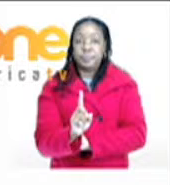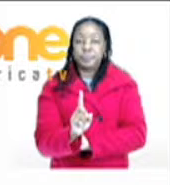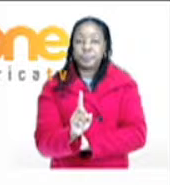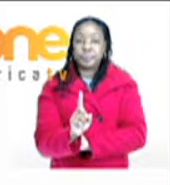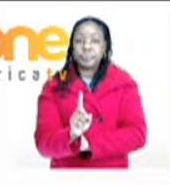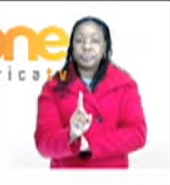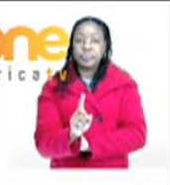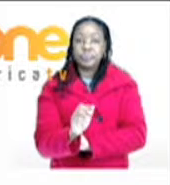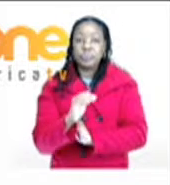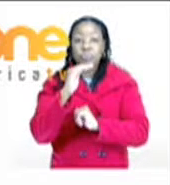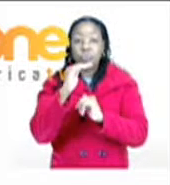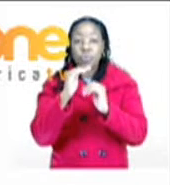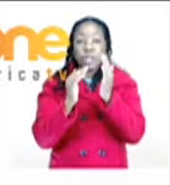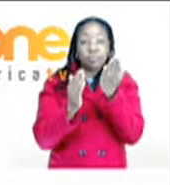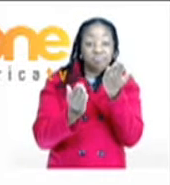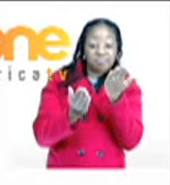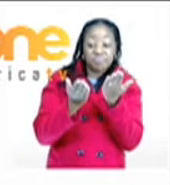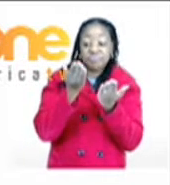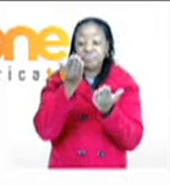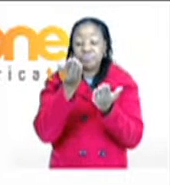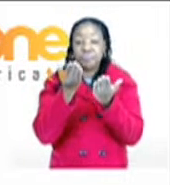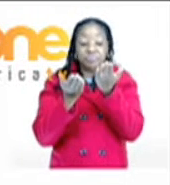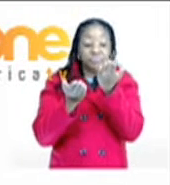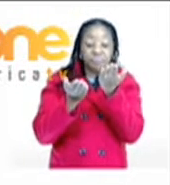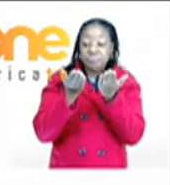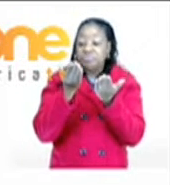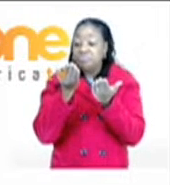go back to picture at the bottom.